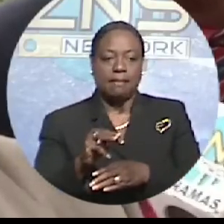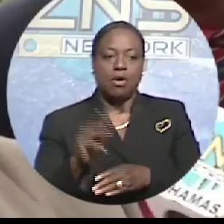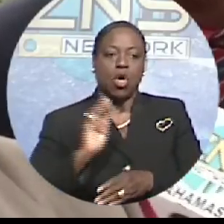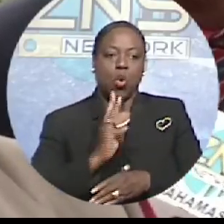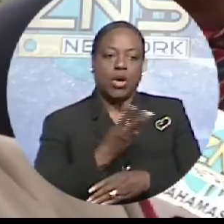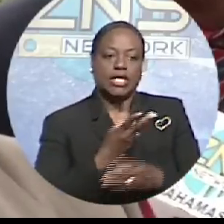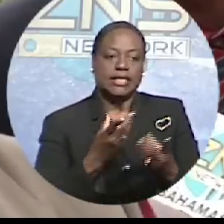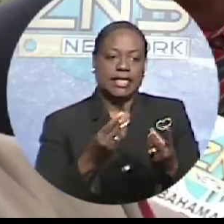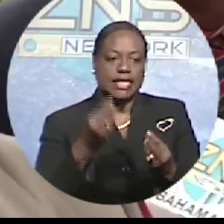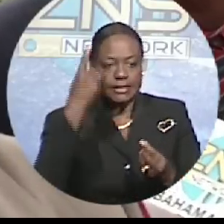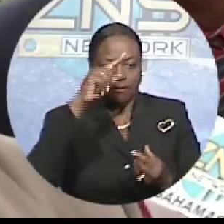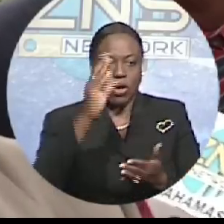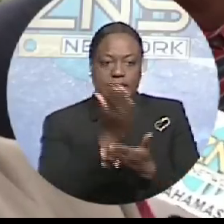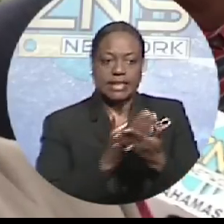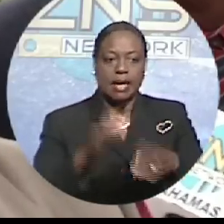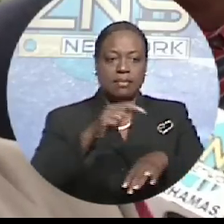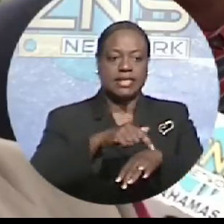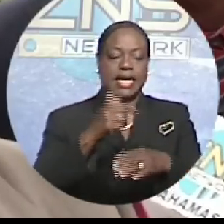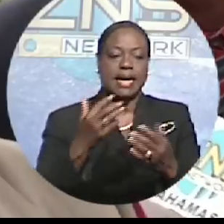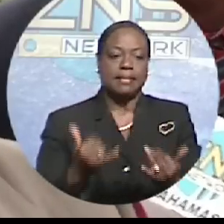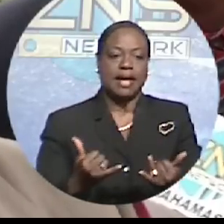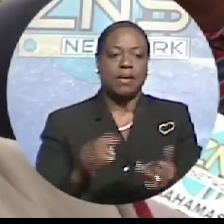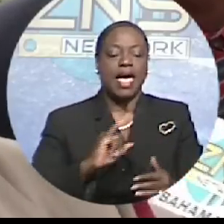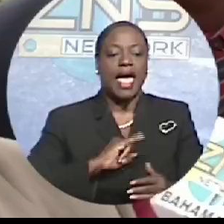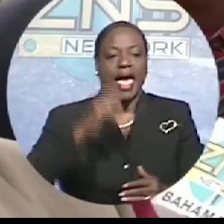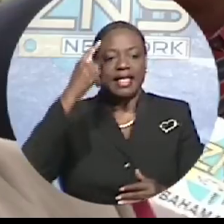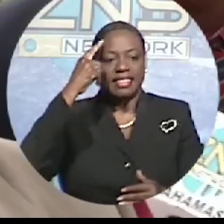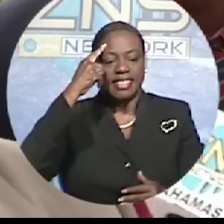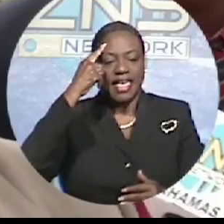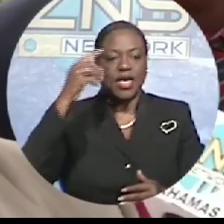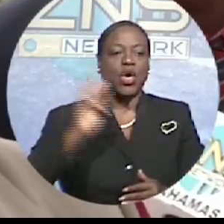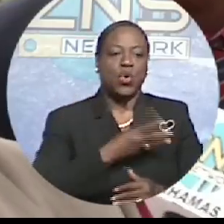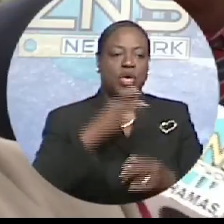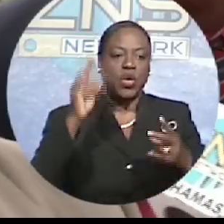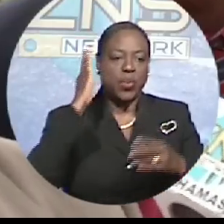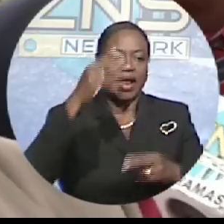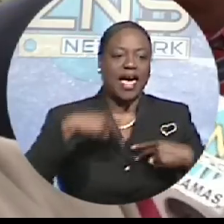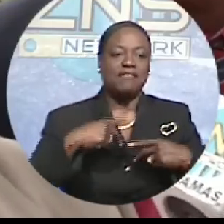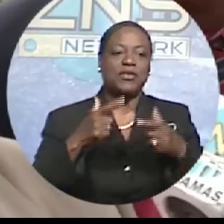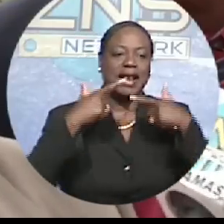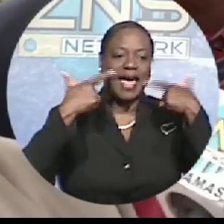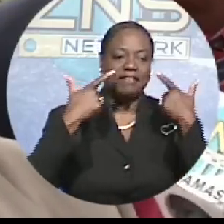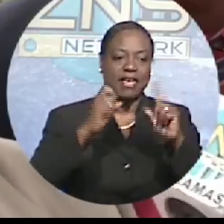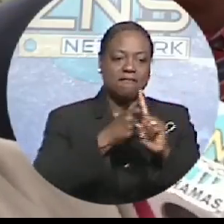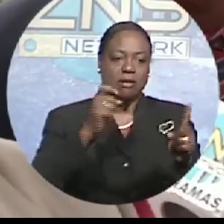So I think we're gonna really have you laughing from start to finish.